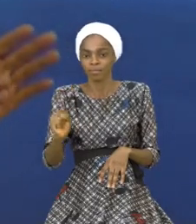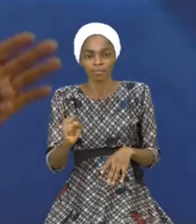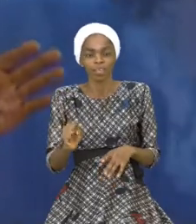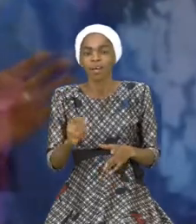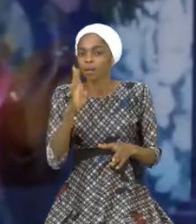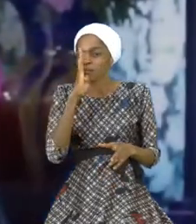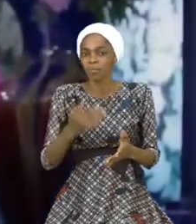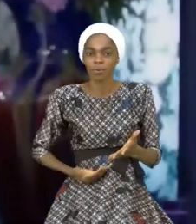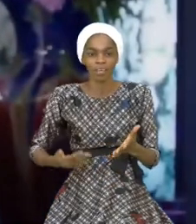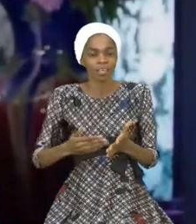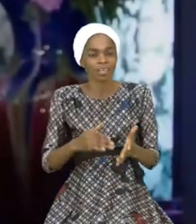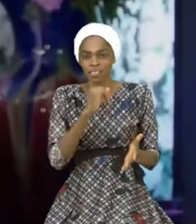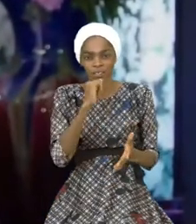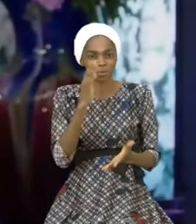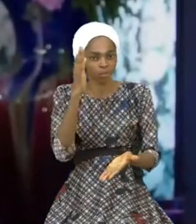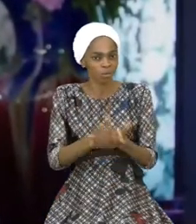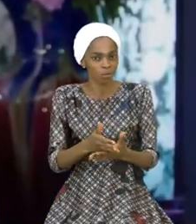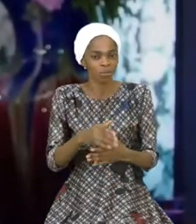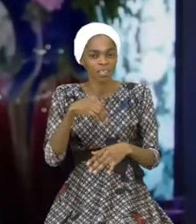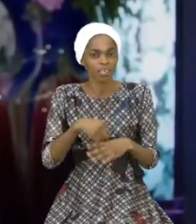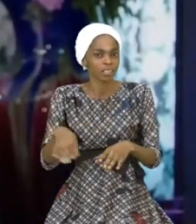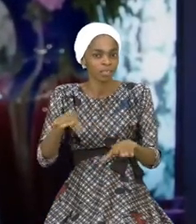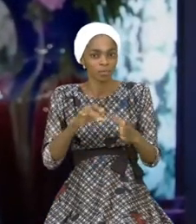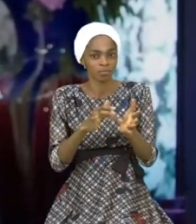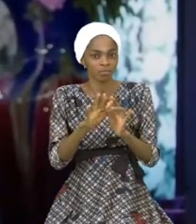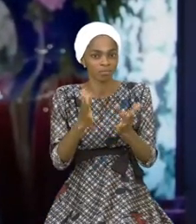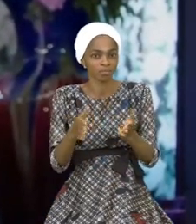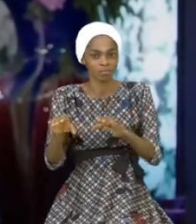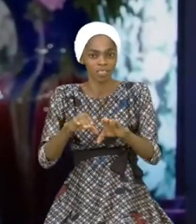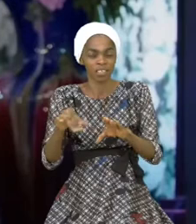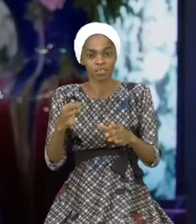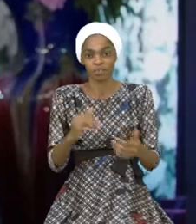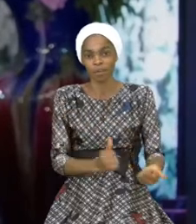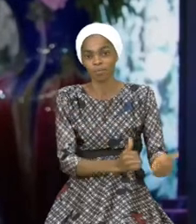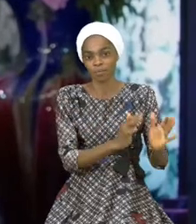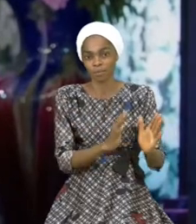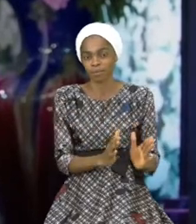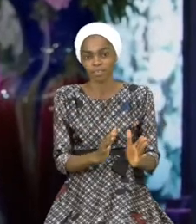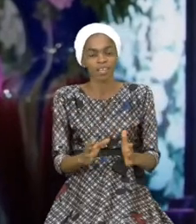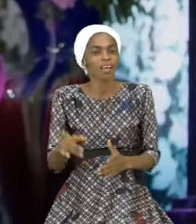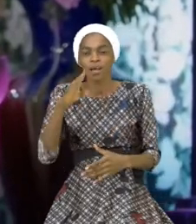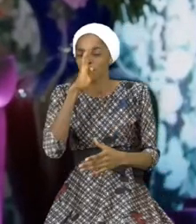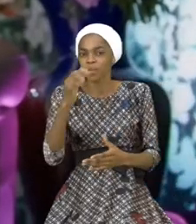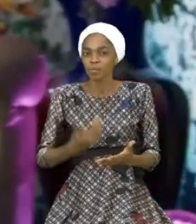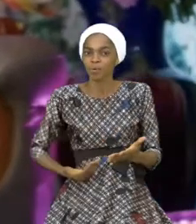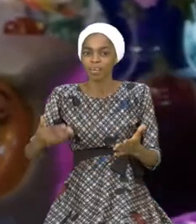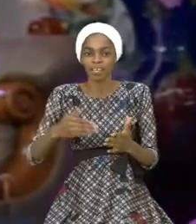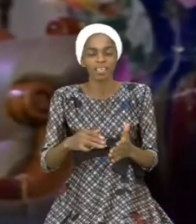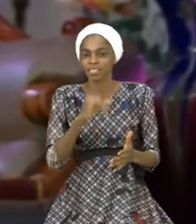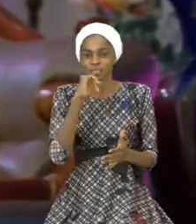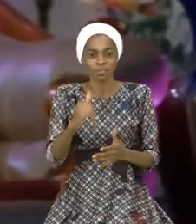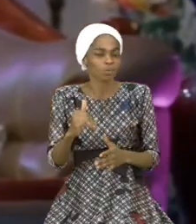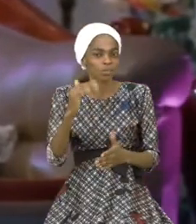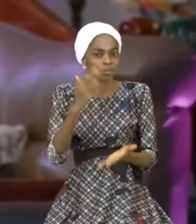not stop in the Acts of the Apostles. Being born again did not stop in the